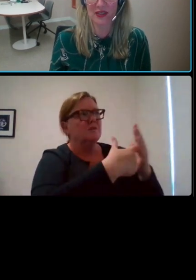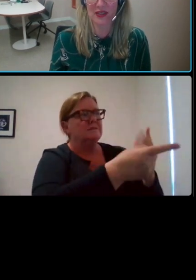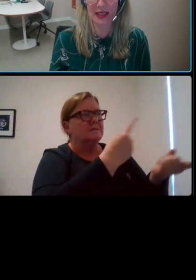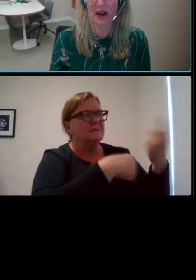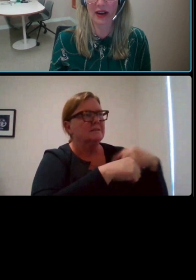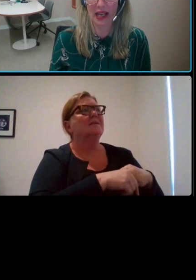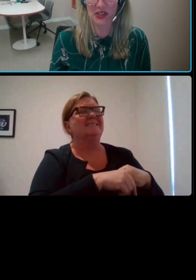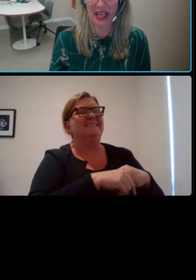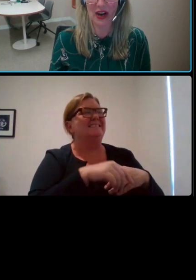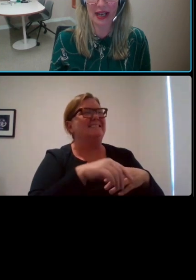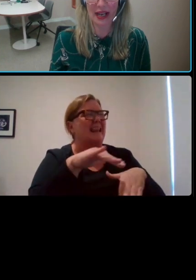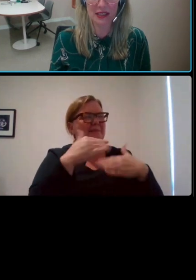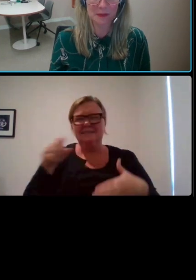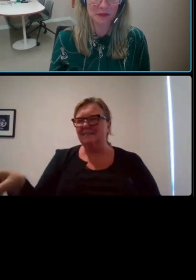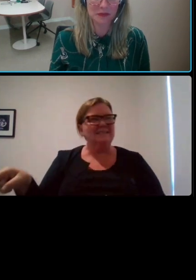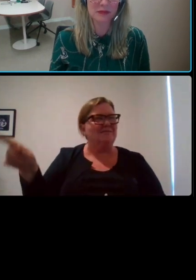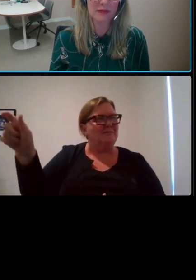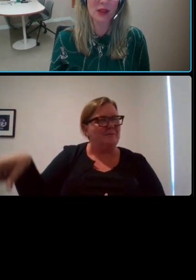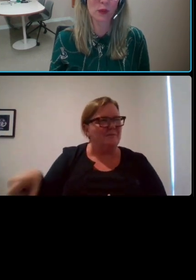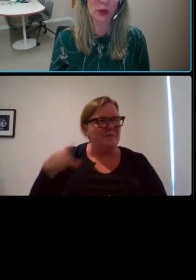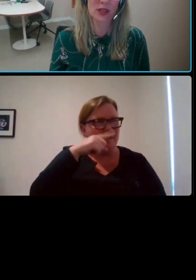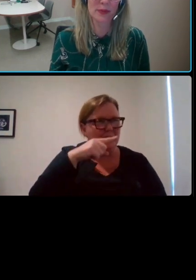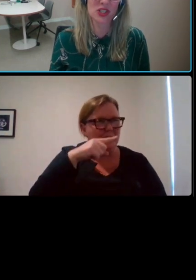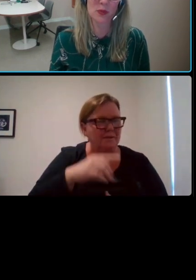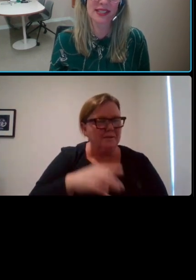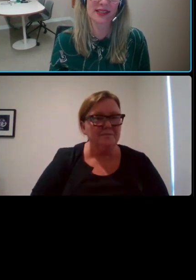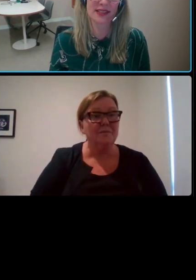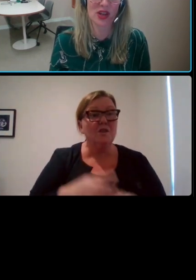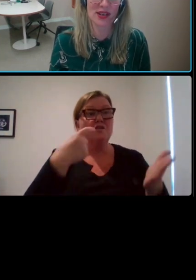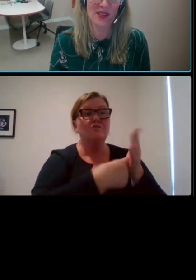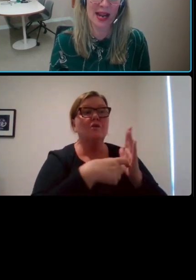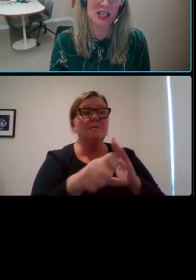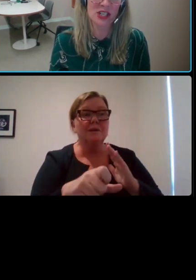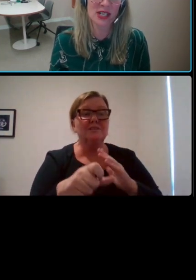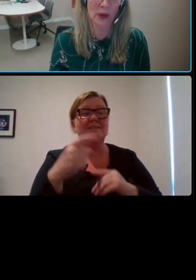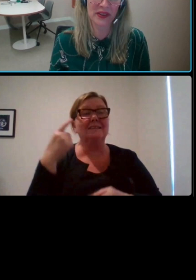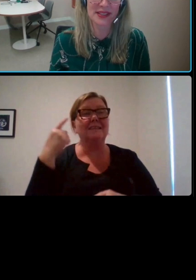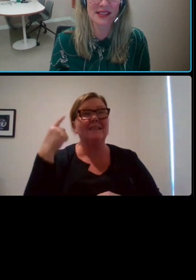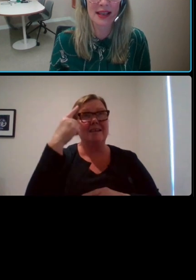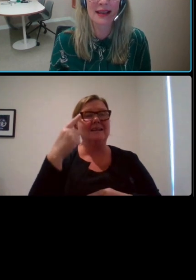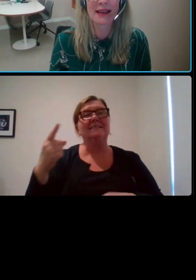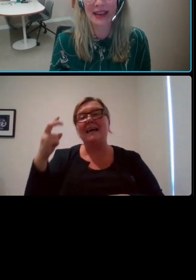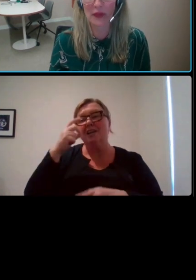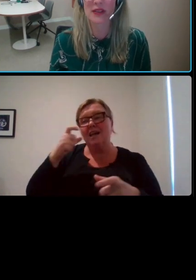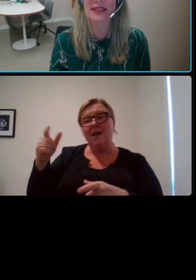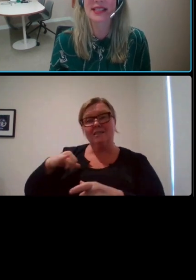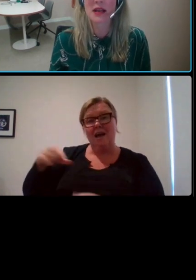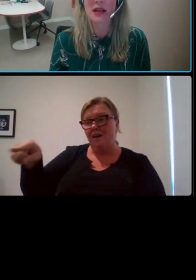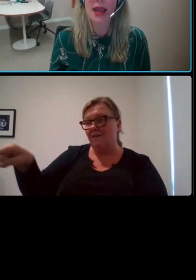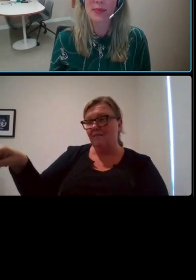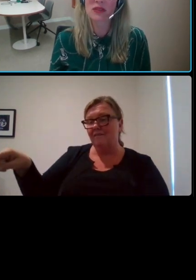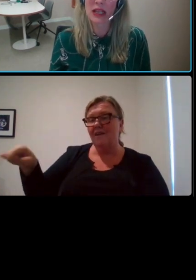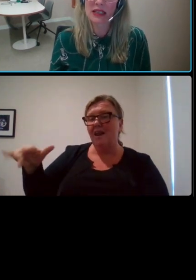limited protections in the current Aged Care Act. The Royal Commission was concerned that aged care workers and